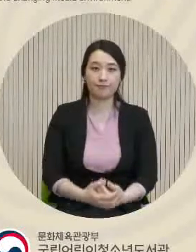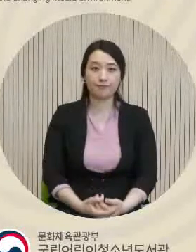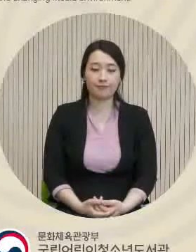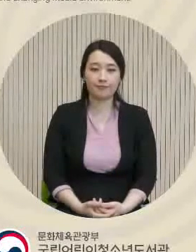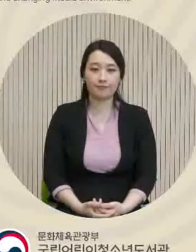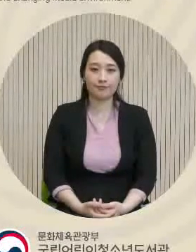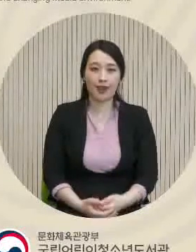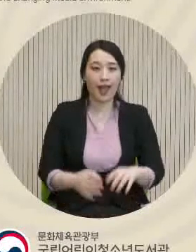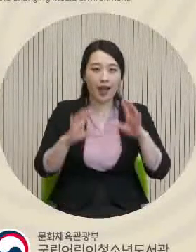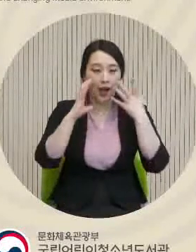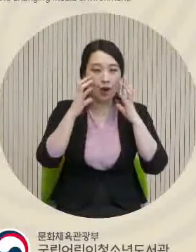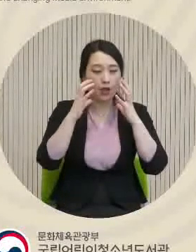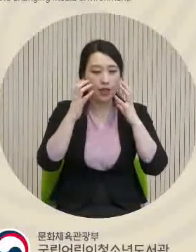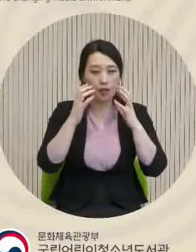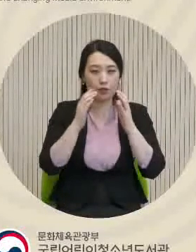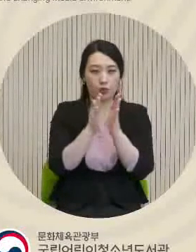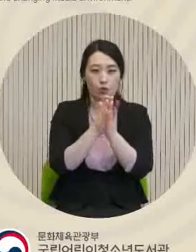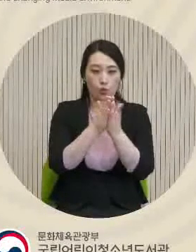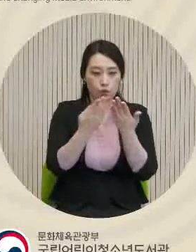reading.